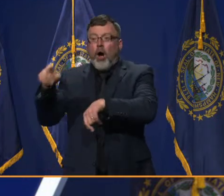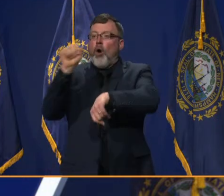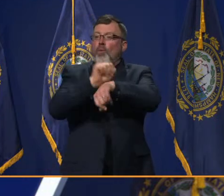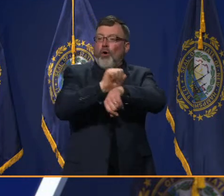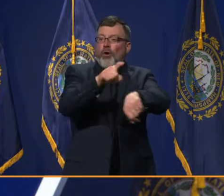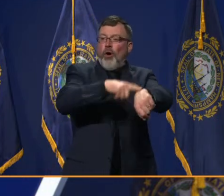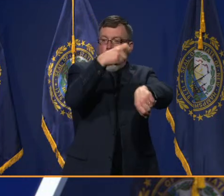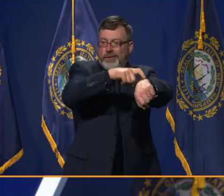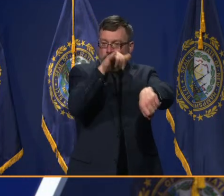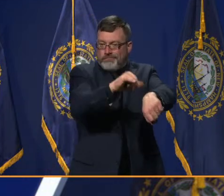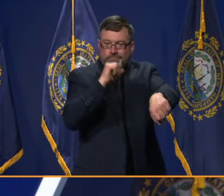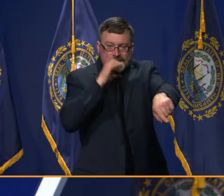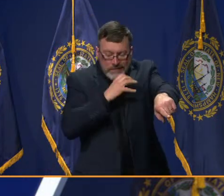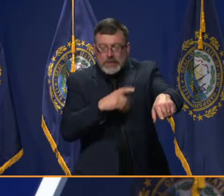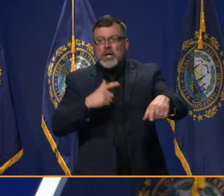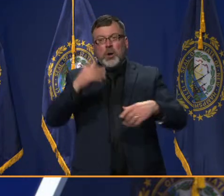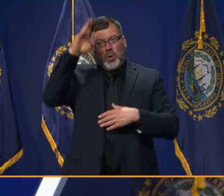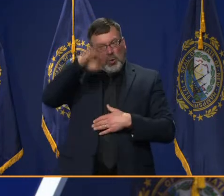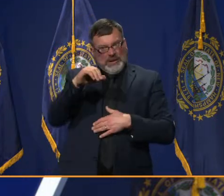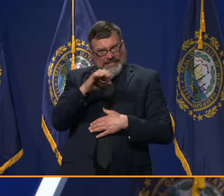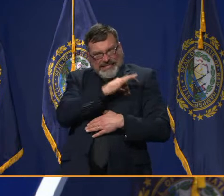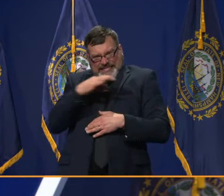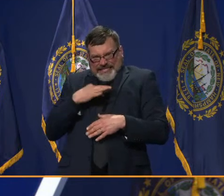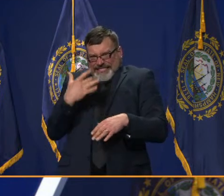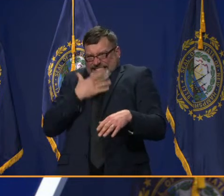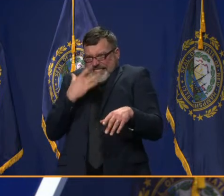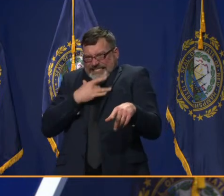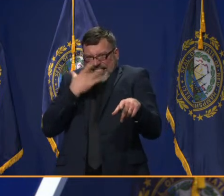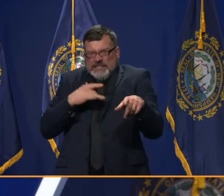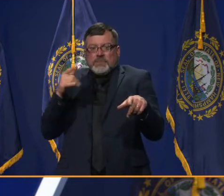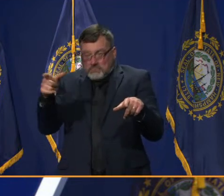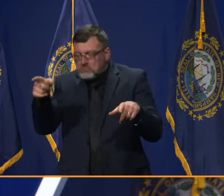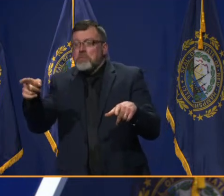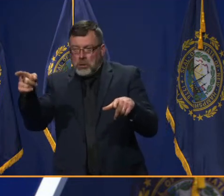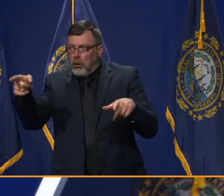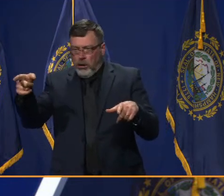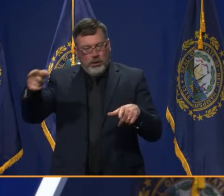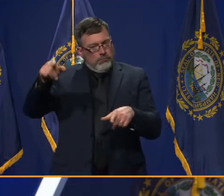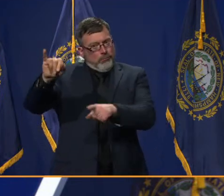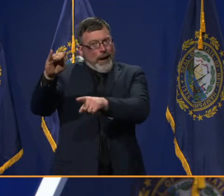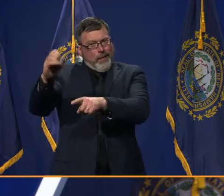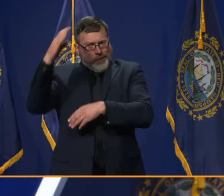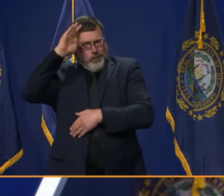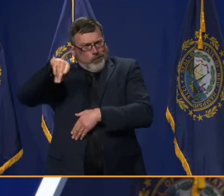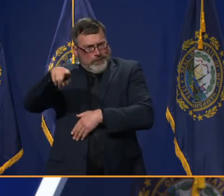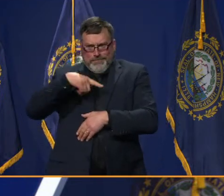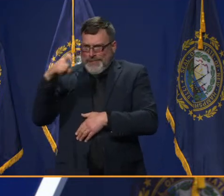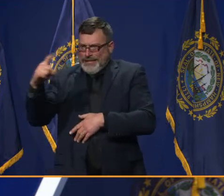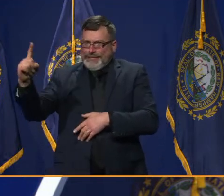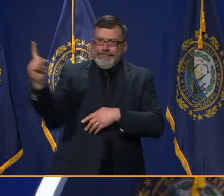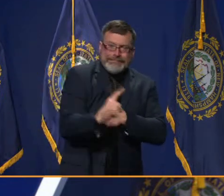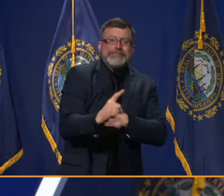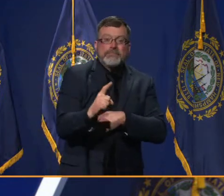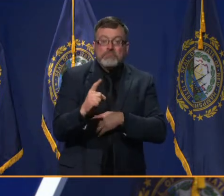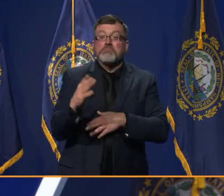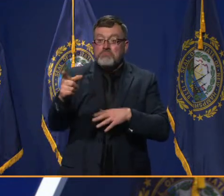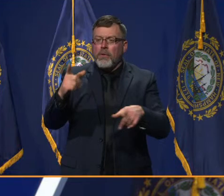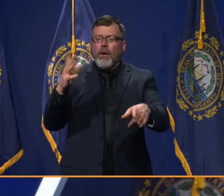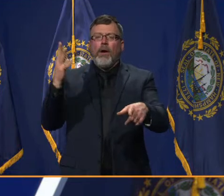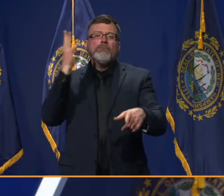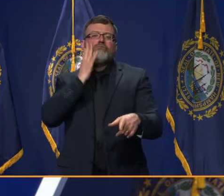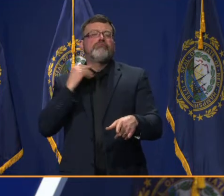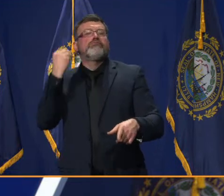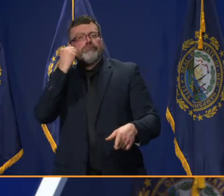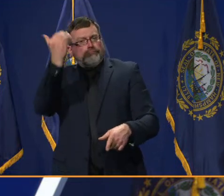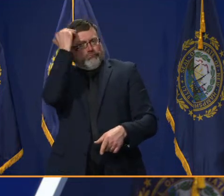knew that she had to step up. She volunteered her time and expertise at the facility for 6 weeks straight, working the third shift